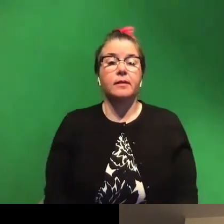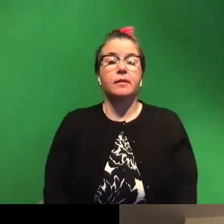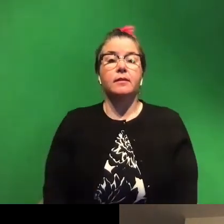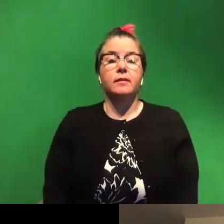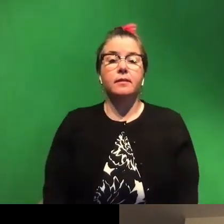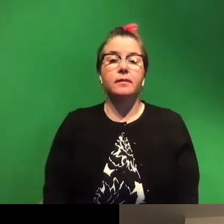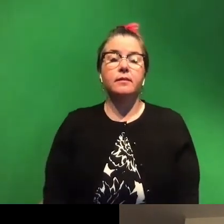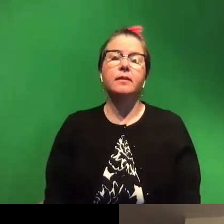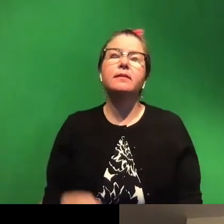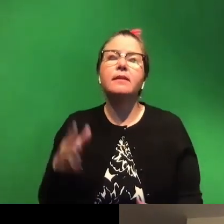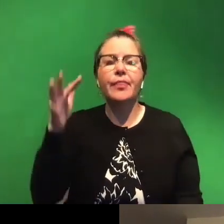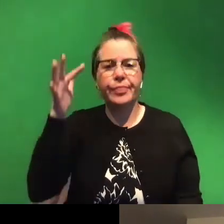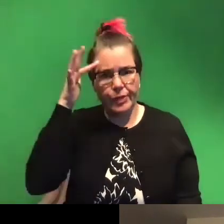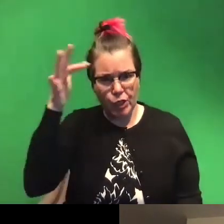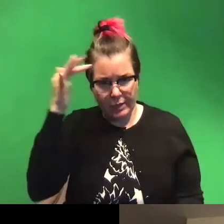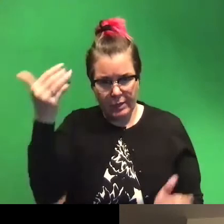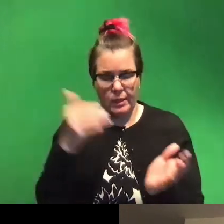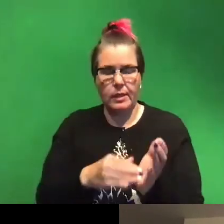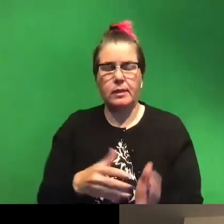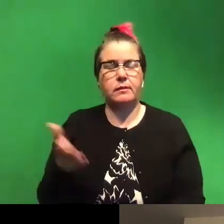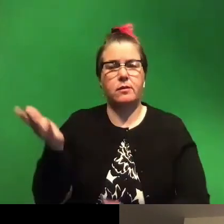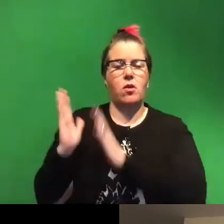this was theorized because long ago,